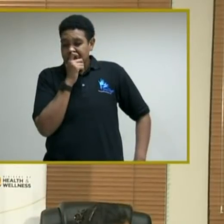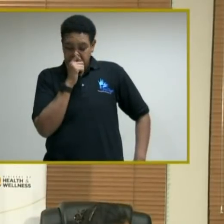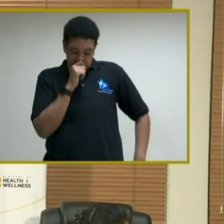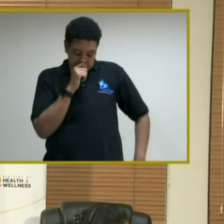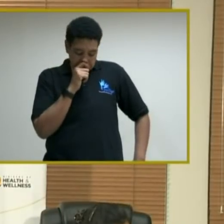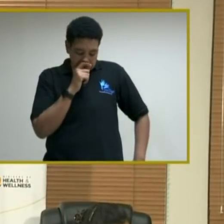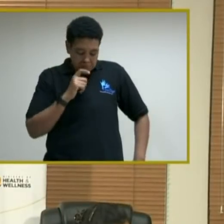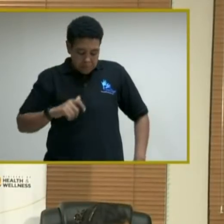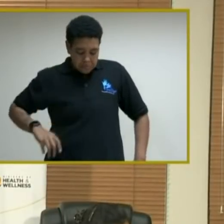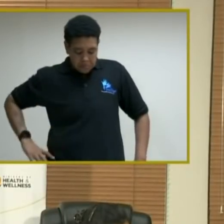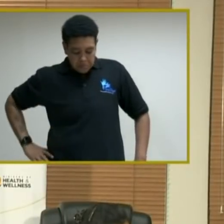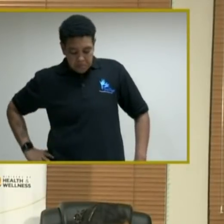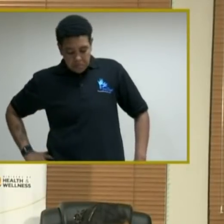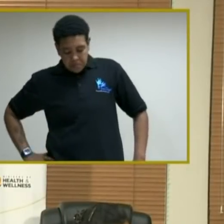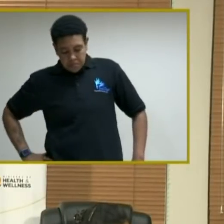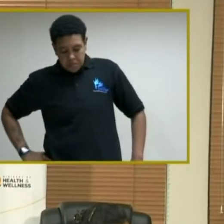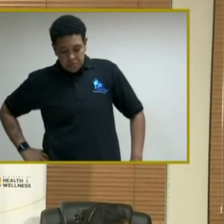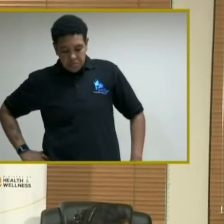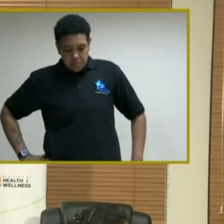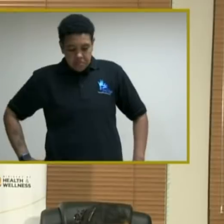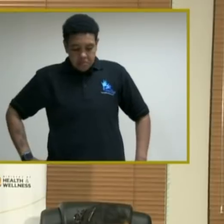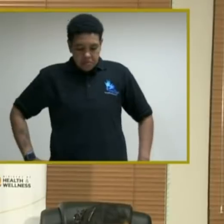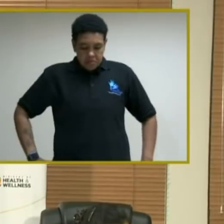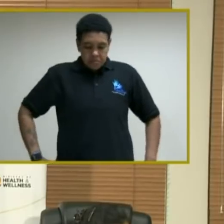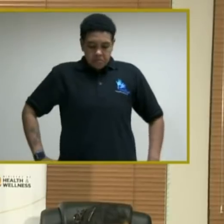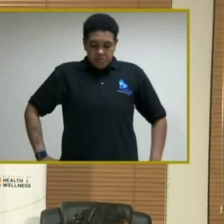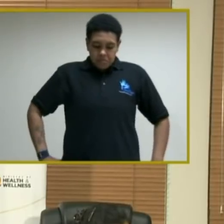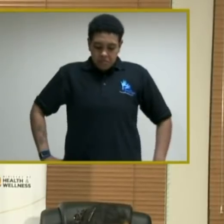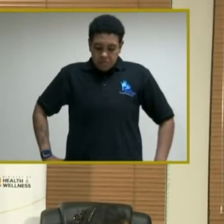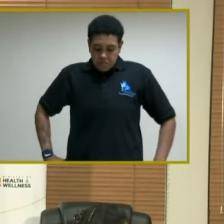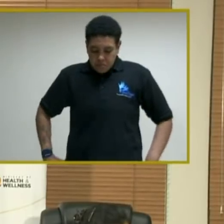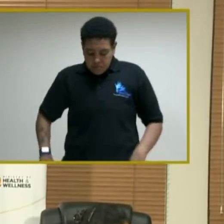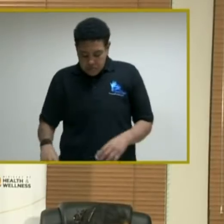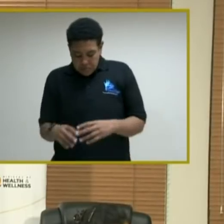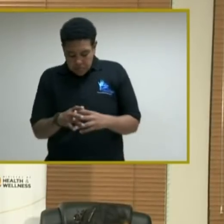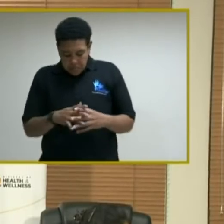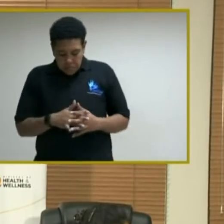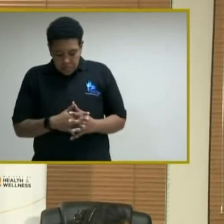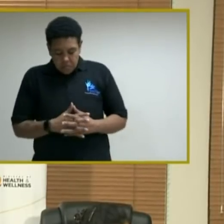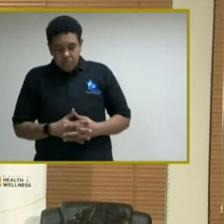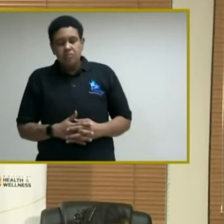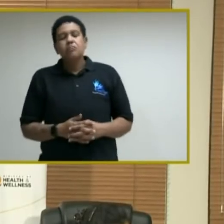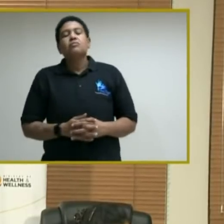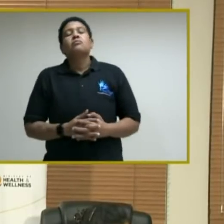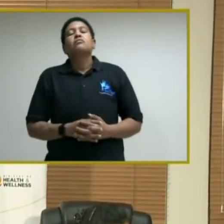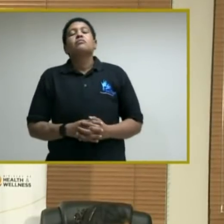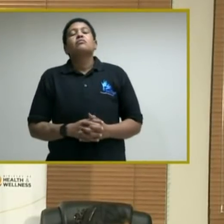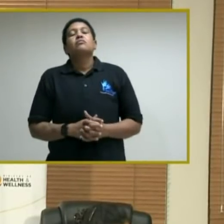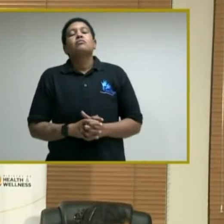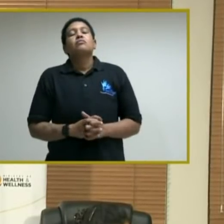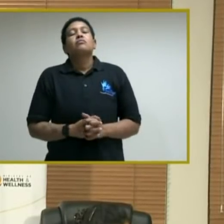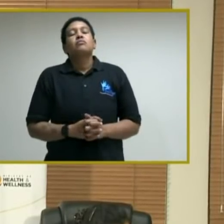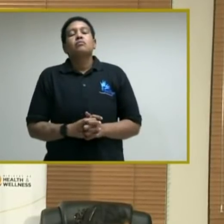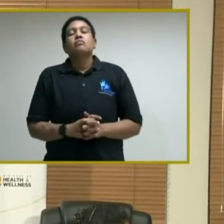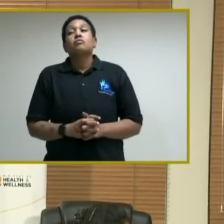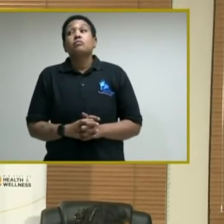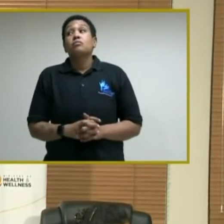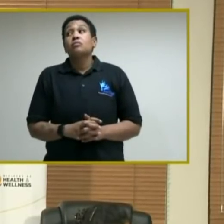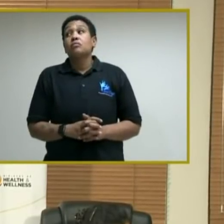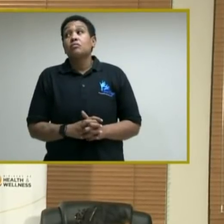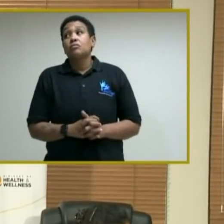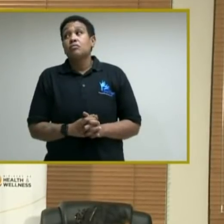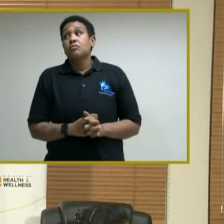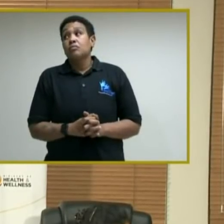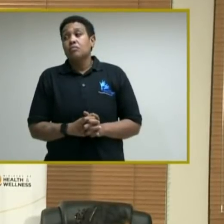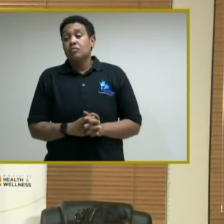now? As you had introduced to us, I believe a week or so ago, you mentioned vaccination